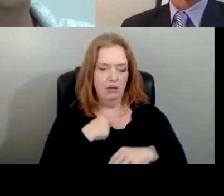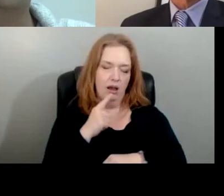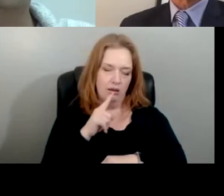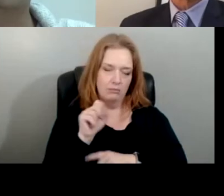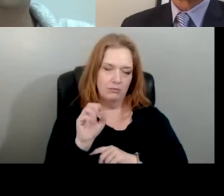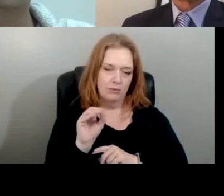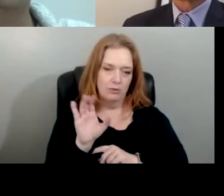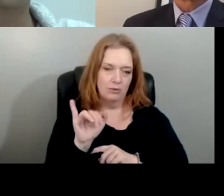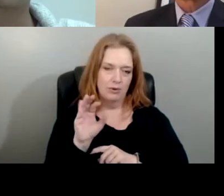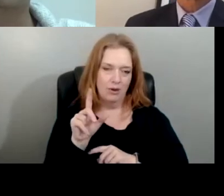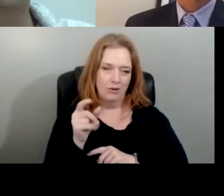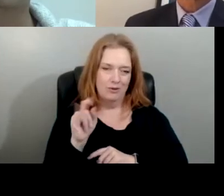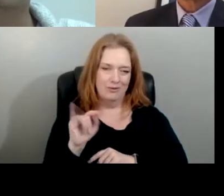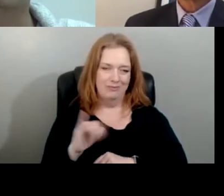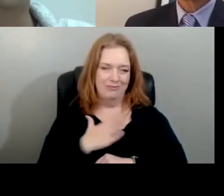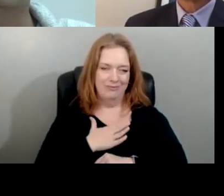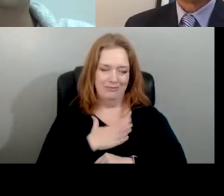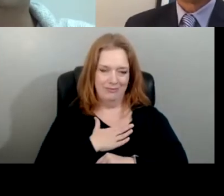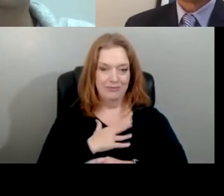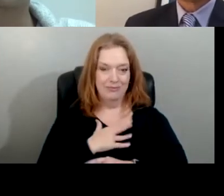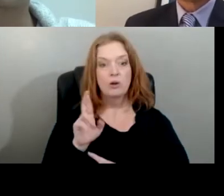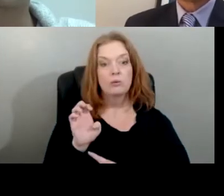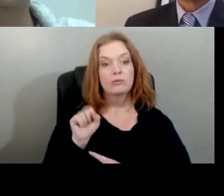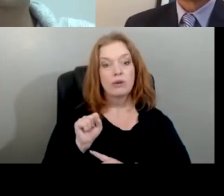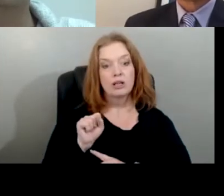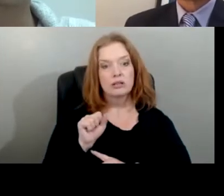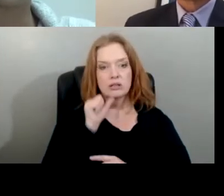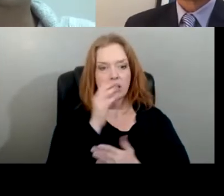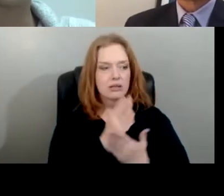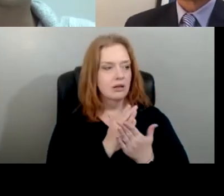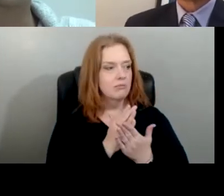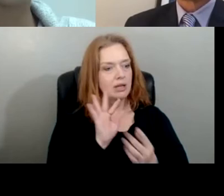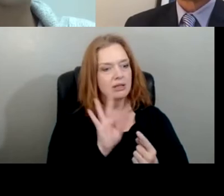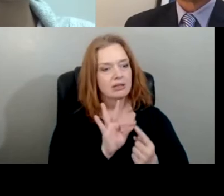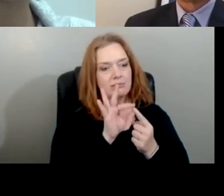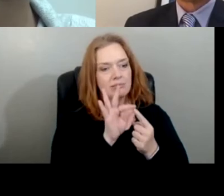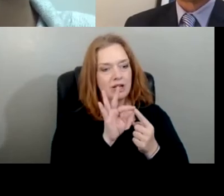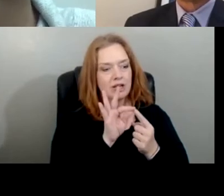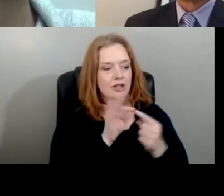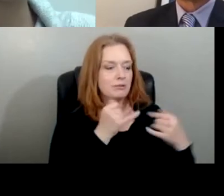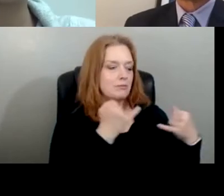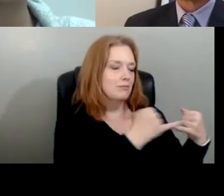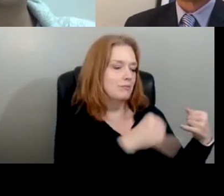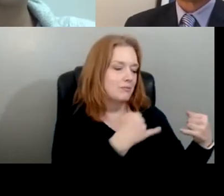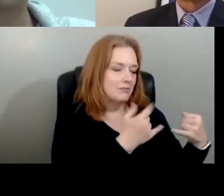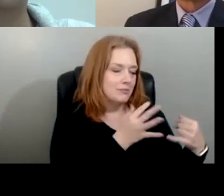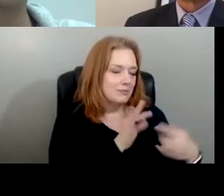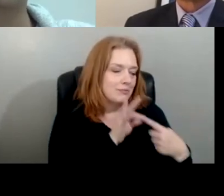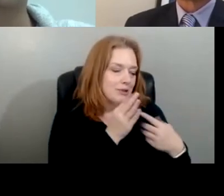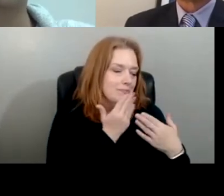conversation. Reservations are not like some special place allocated to Indian people. They were prisons. They were prisons put